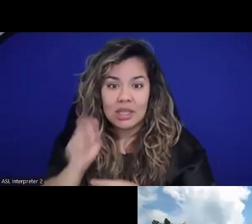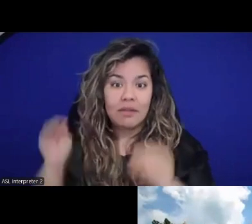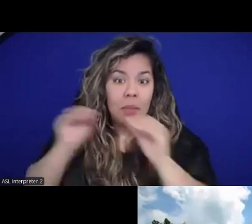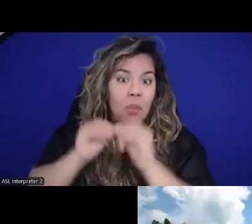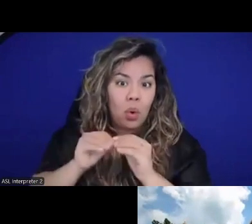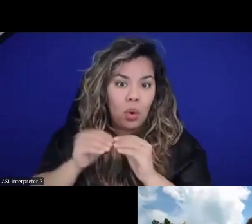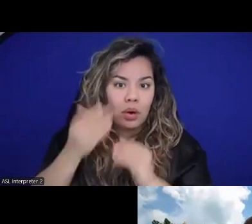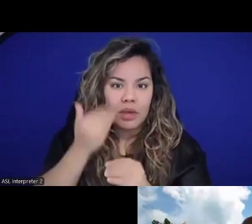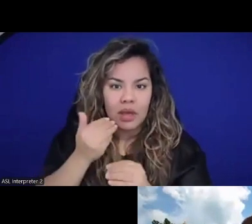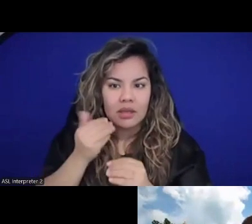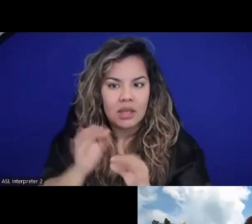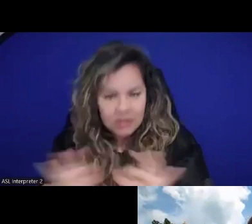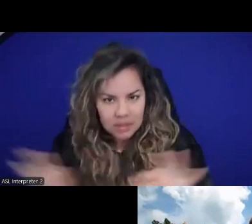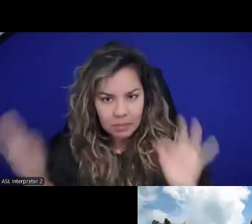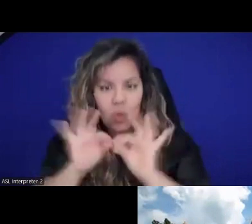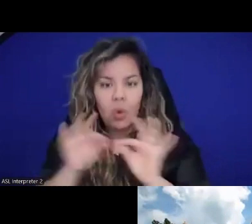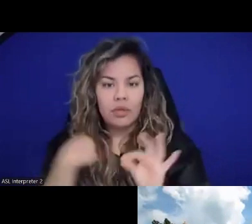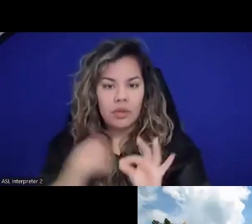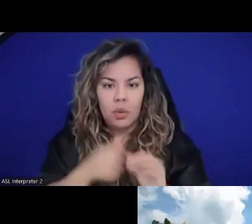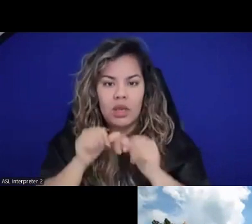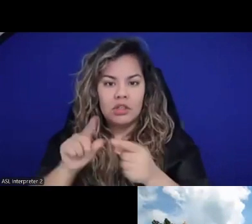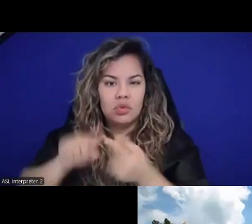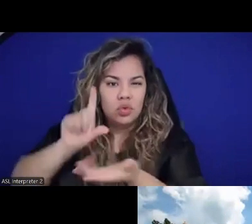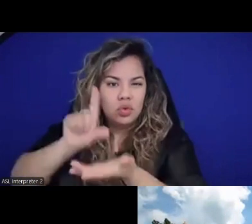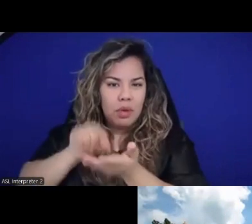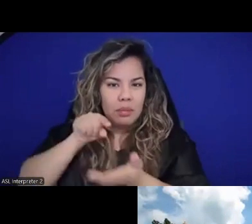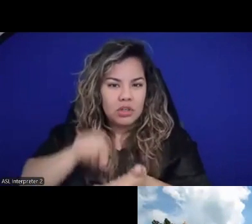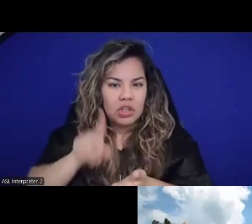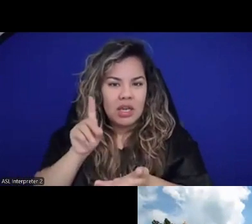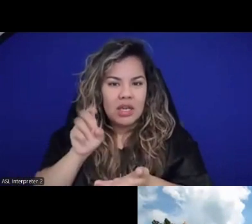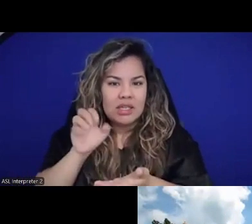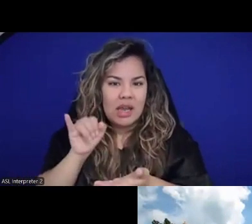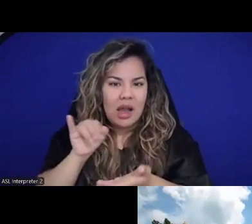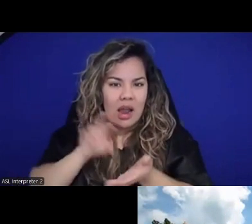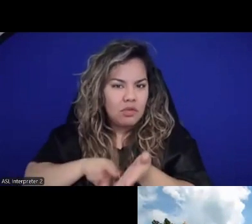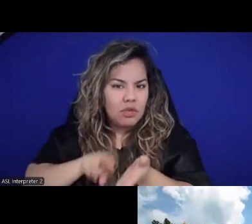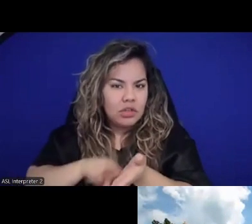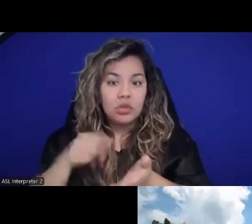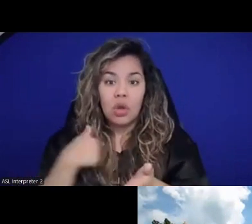excellent DEI research. We lived in